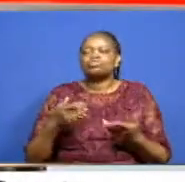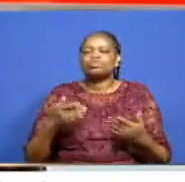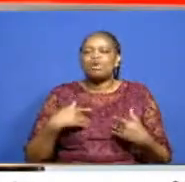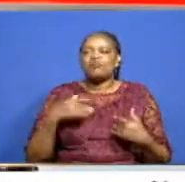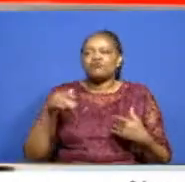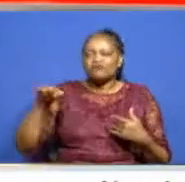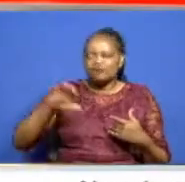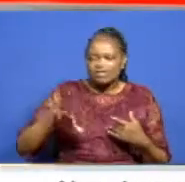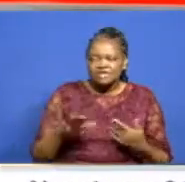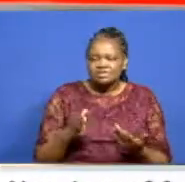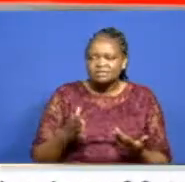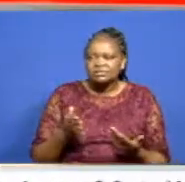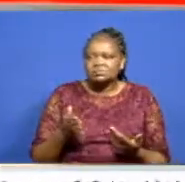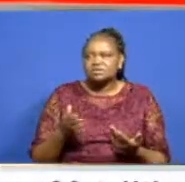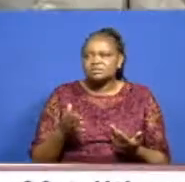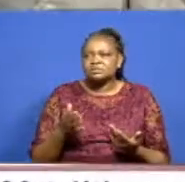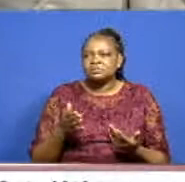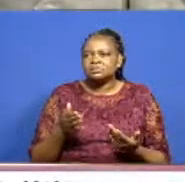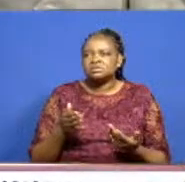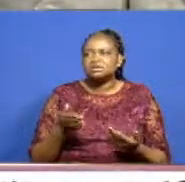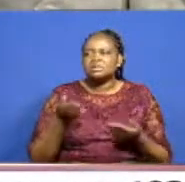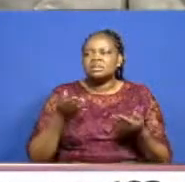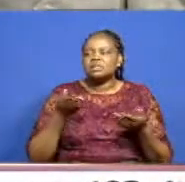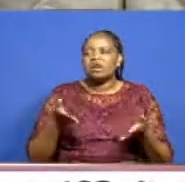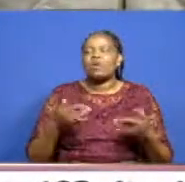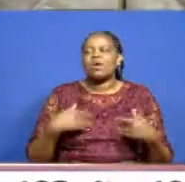primary schools. Mm-hmm.